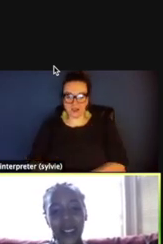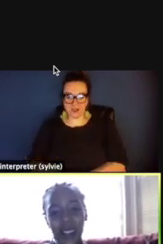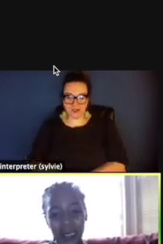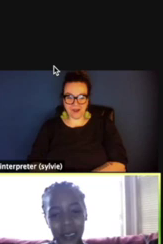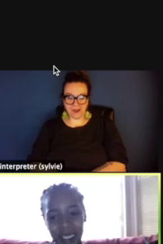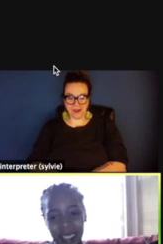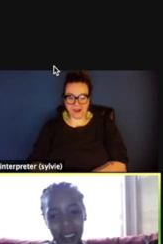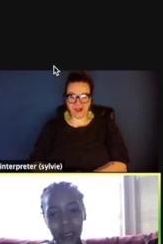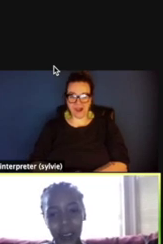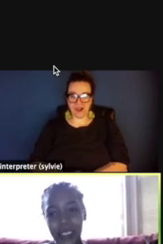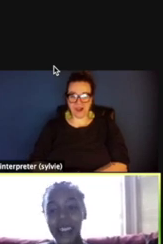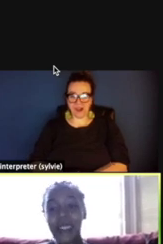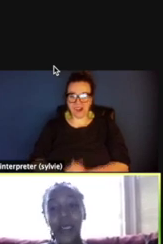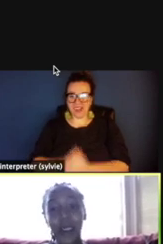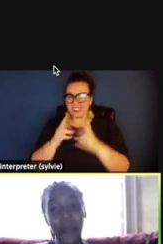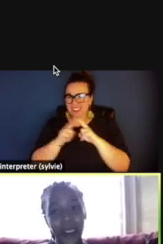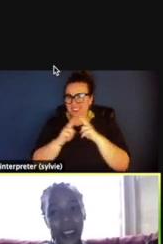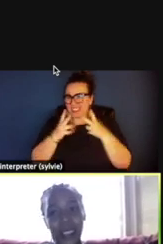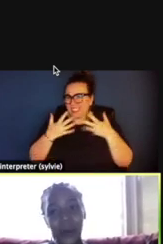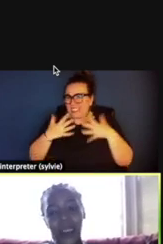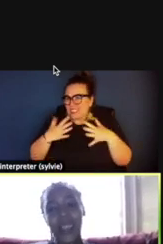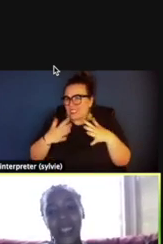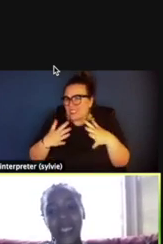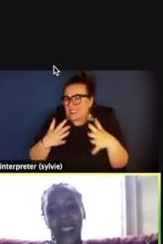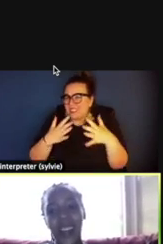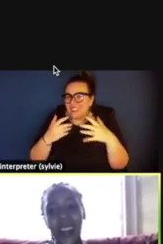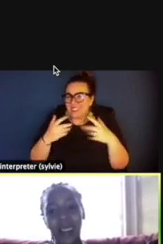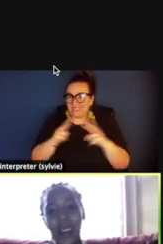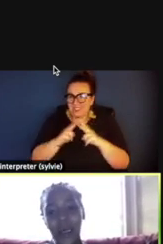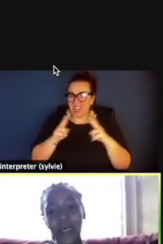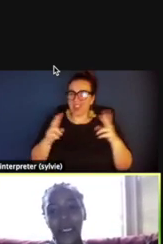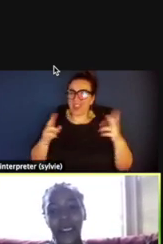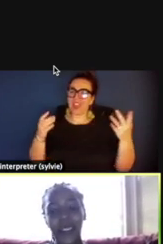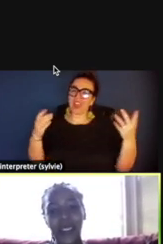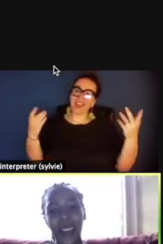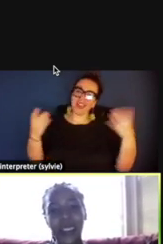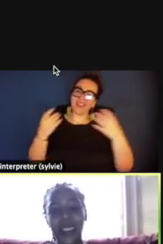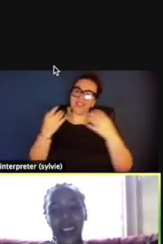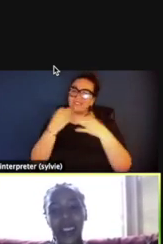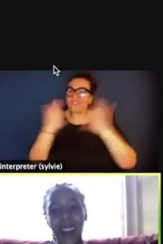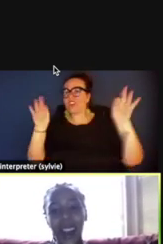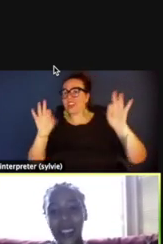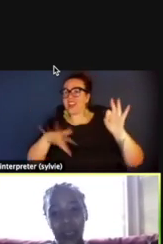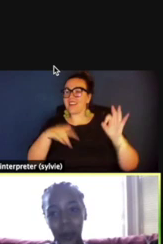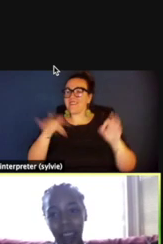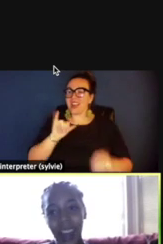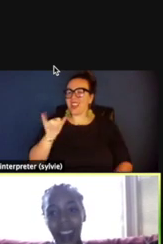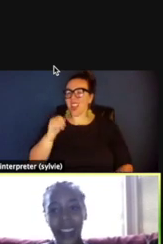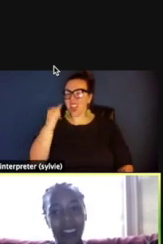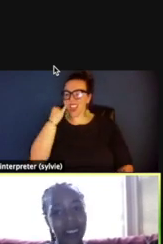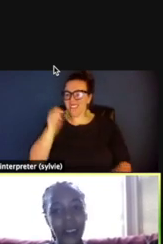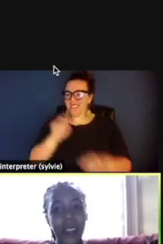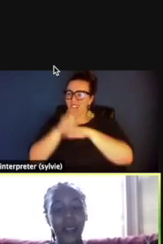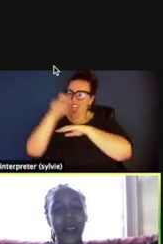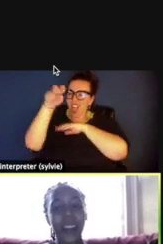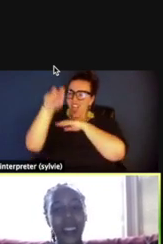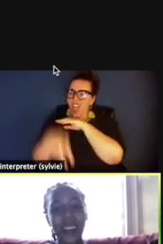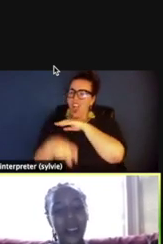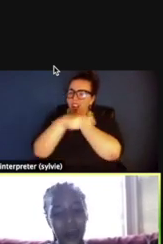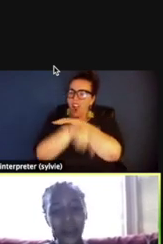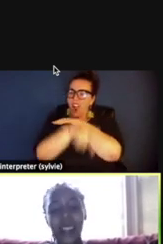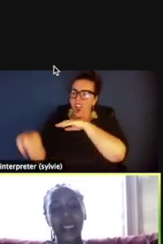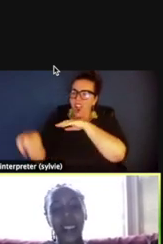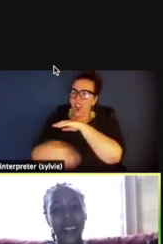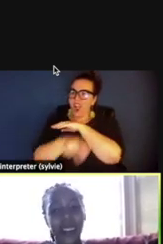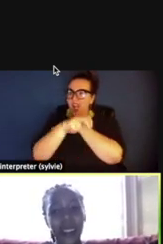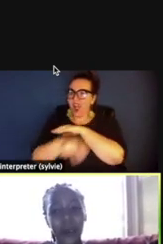It is very nerve-wracking at first. It is a very freeing experience. Like, it made me feel definitely like if I can do that, I can literally do anything.